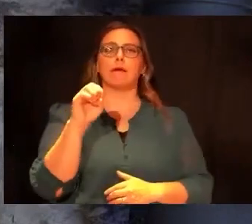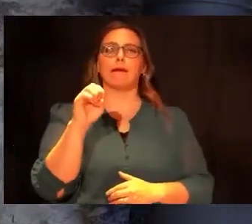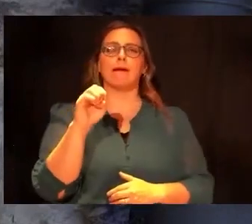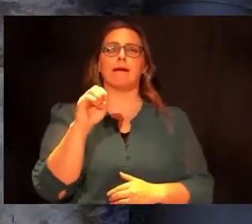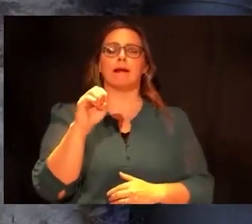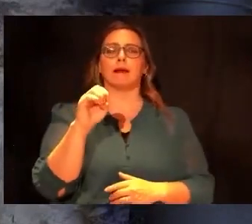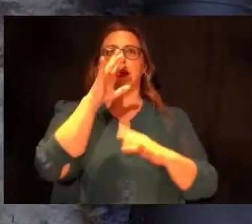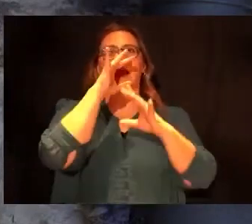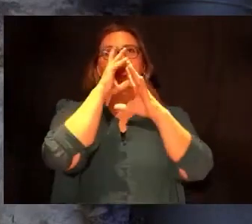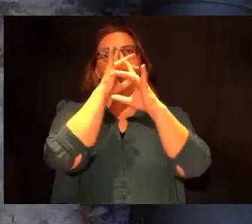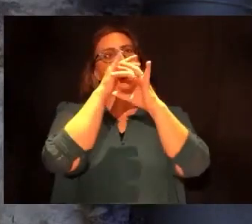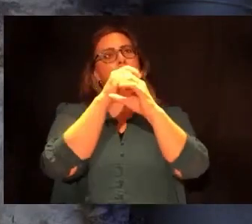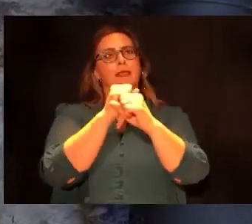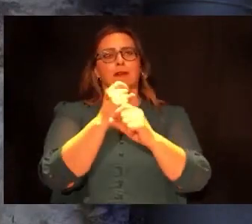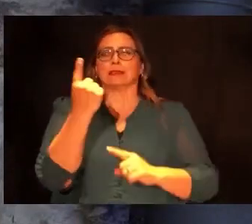something about it.